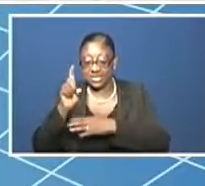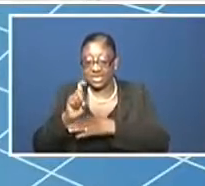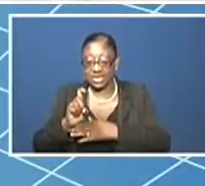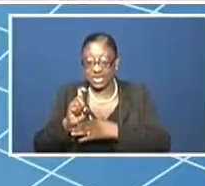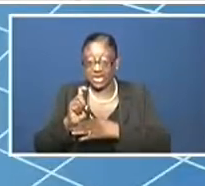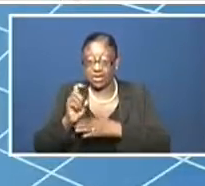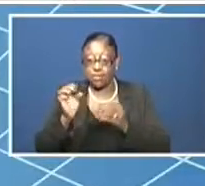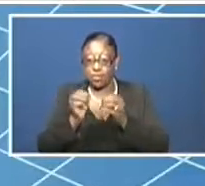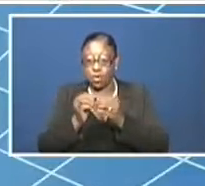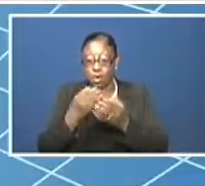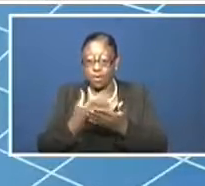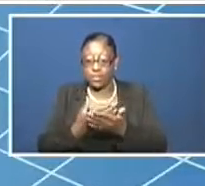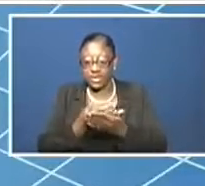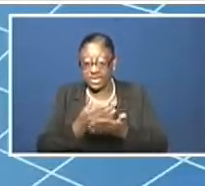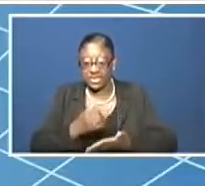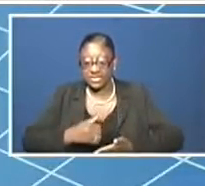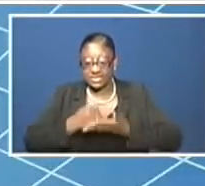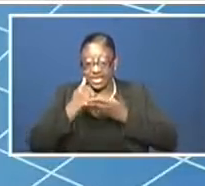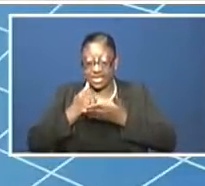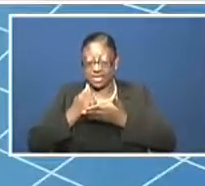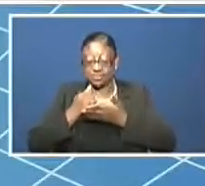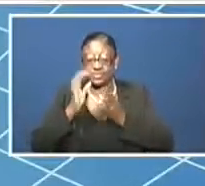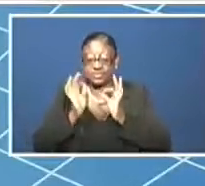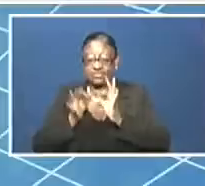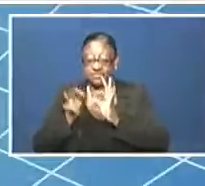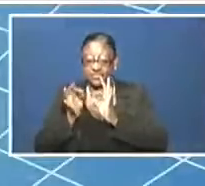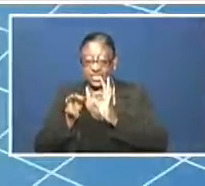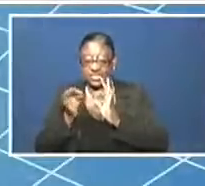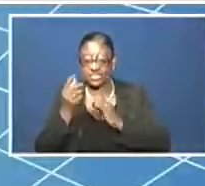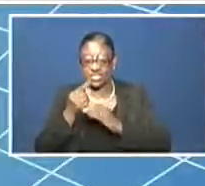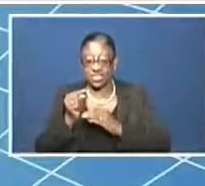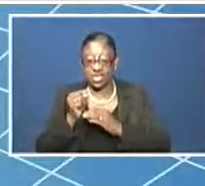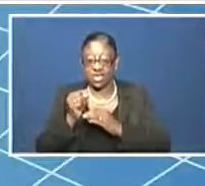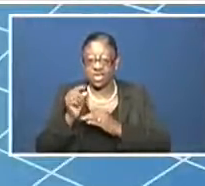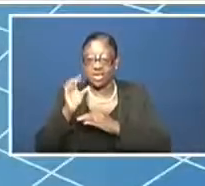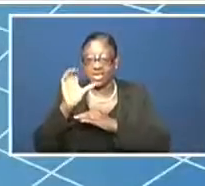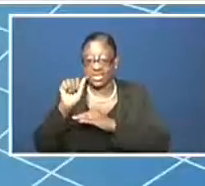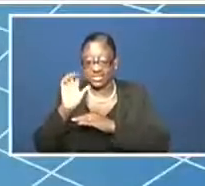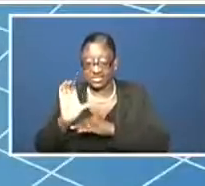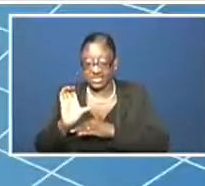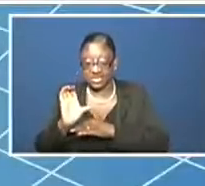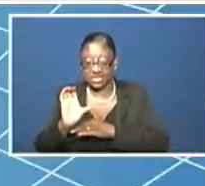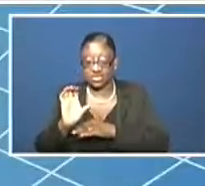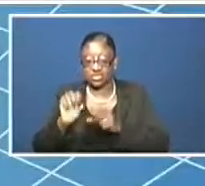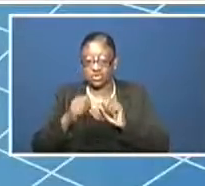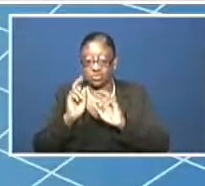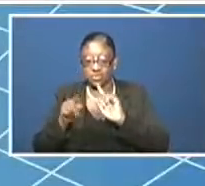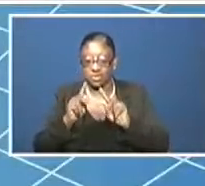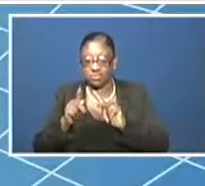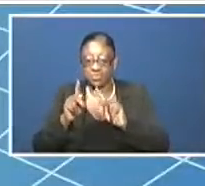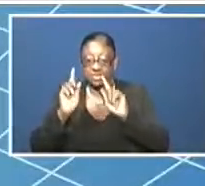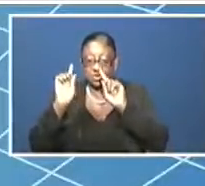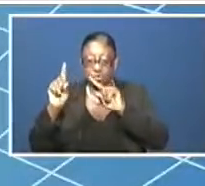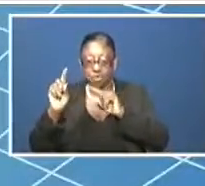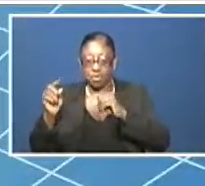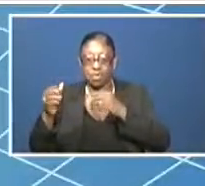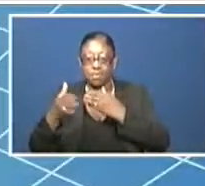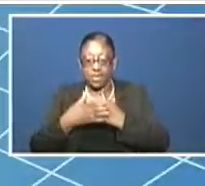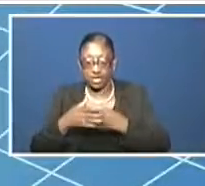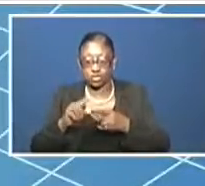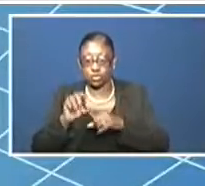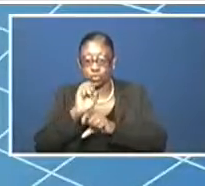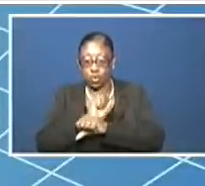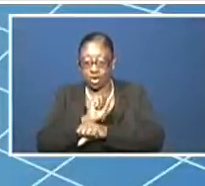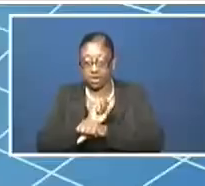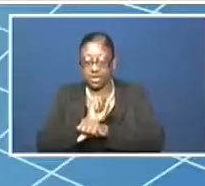raising $150,000 to repair the system and allow volunteers to get back to work. Board Chair Dr.